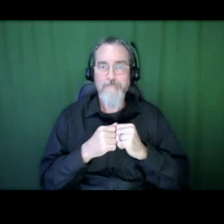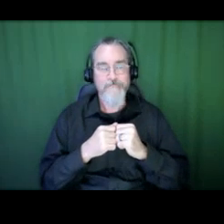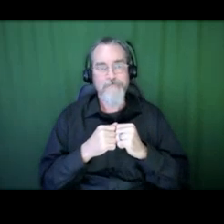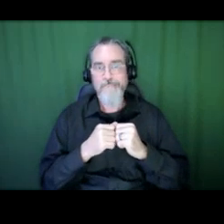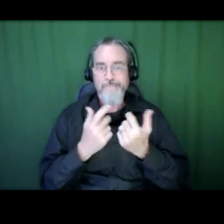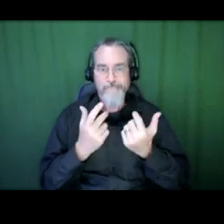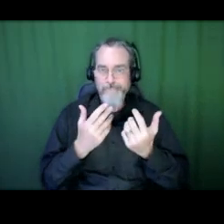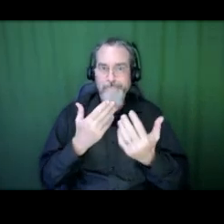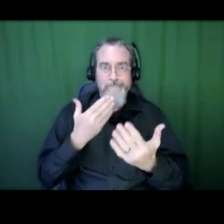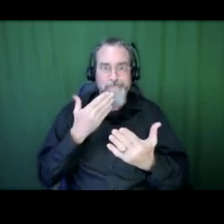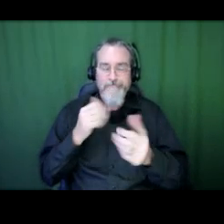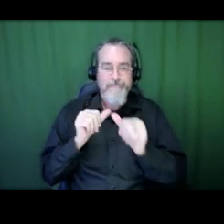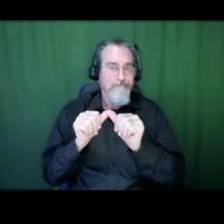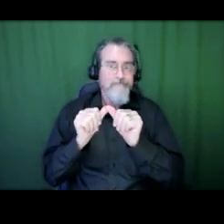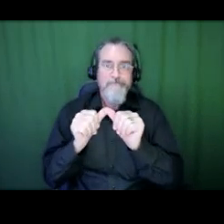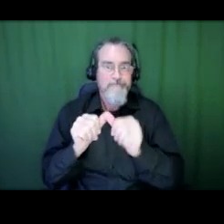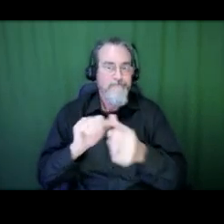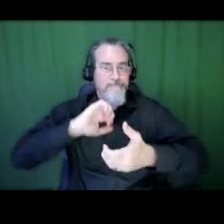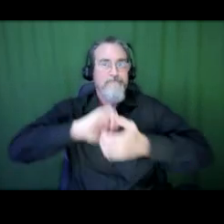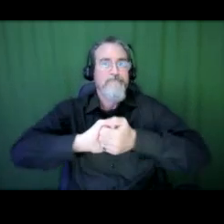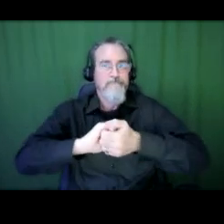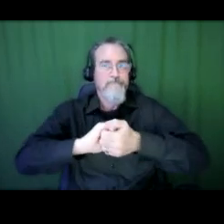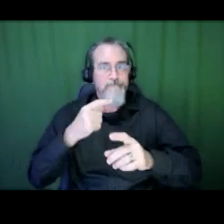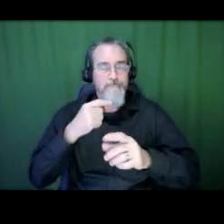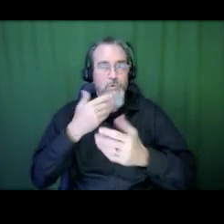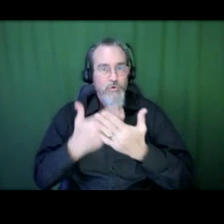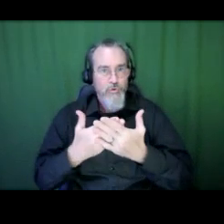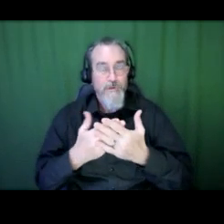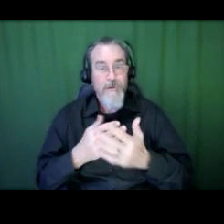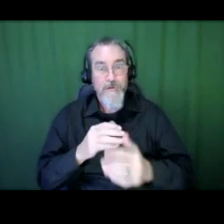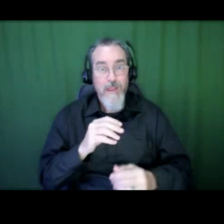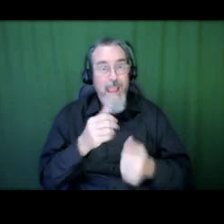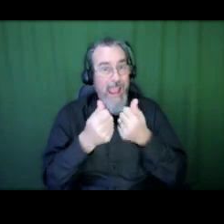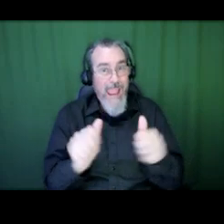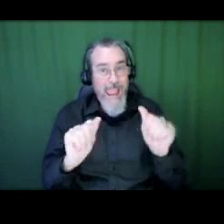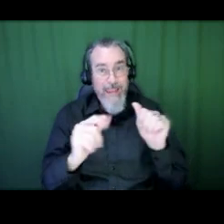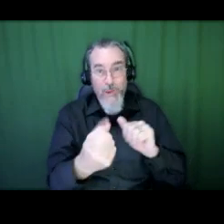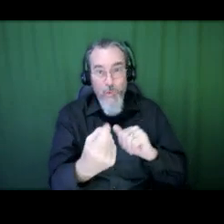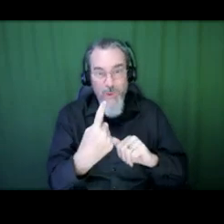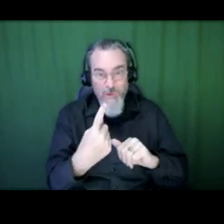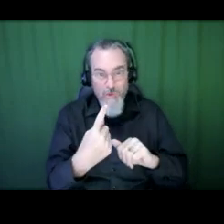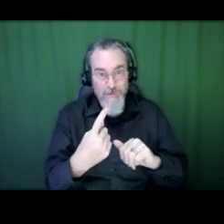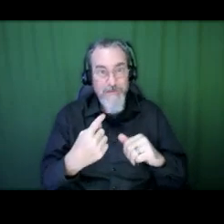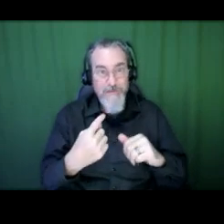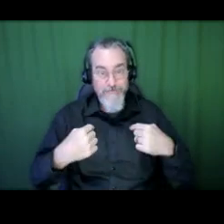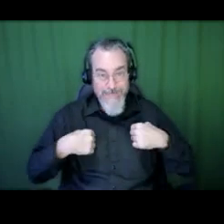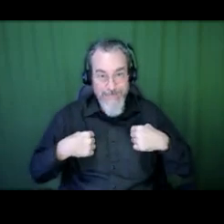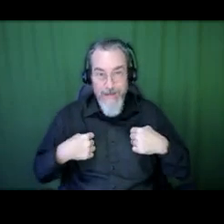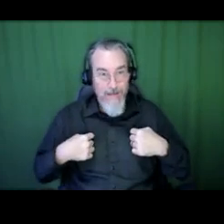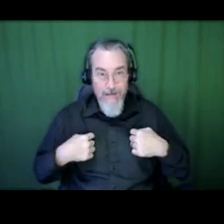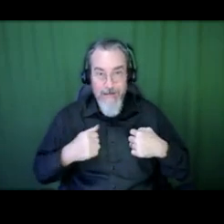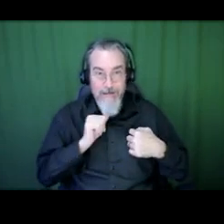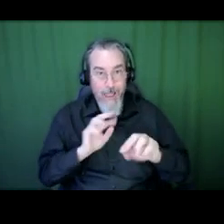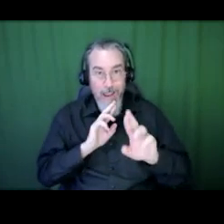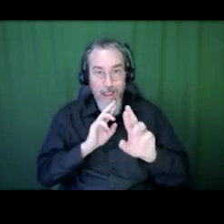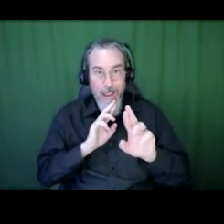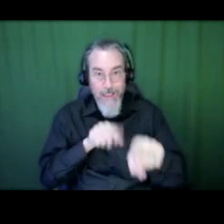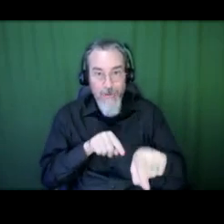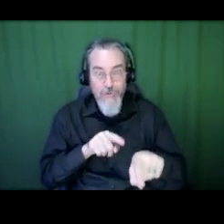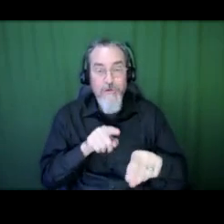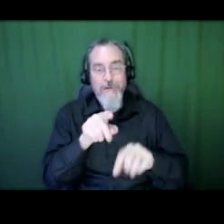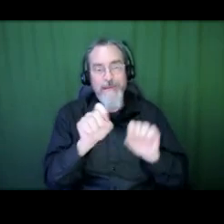If you ever have any questions and you don't get a response from me, you can use our toolkit email address here. But this